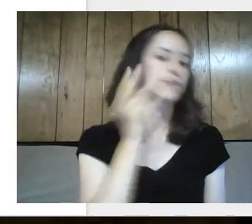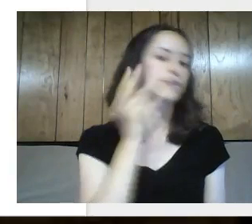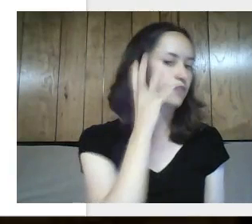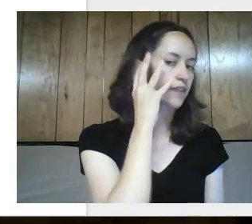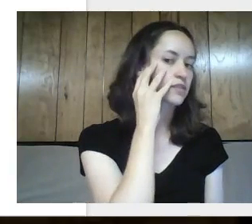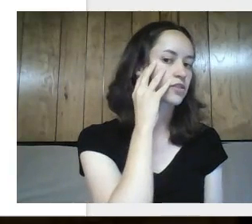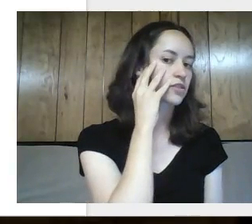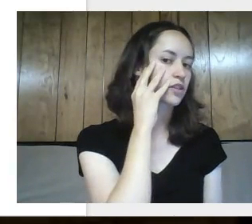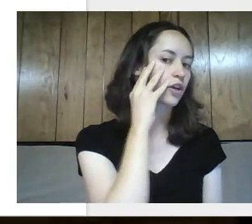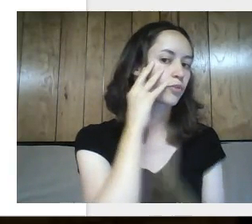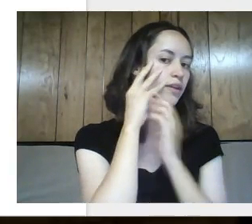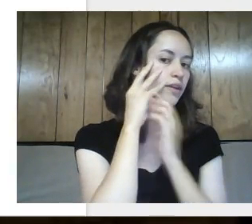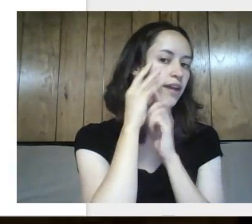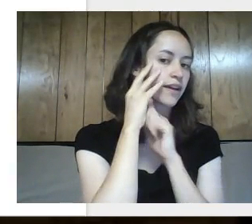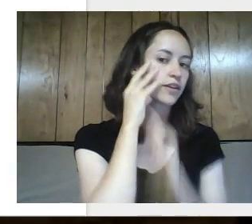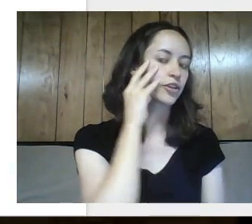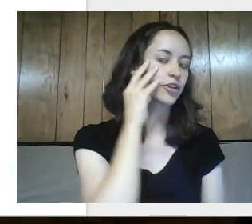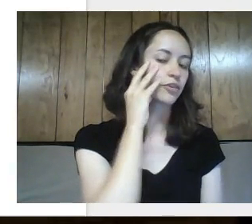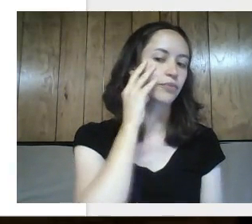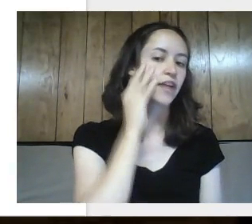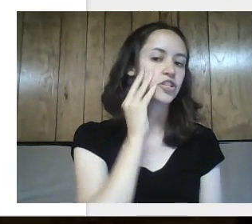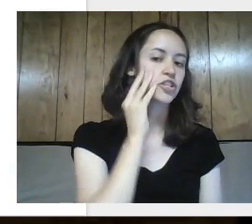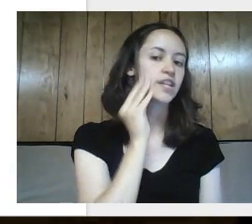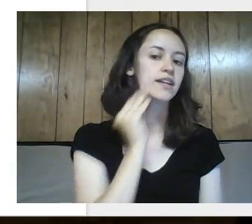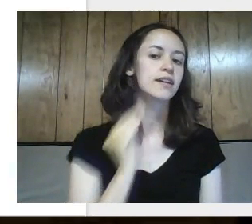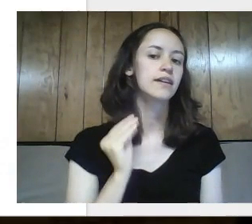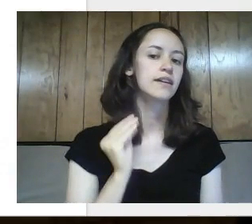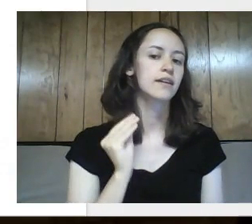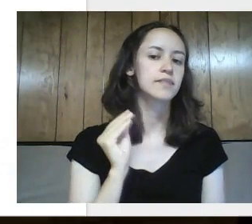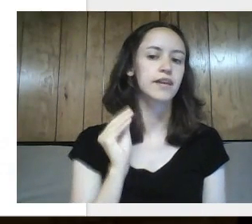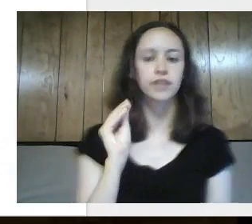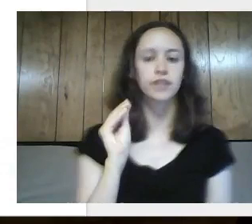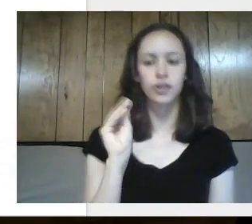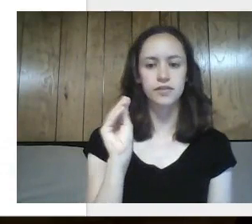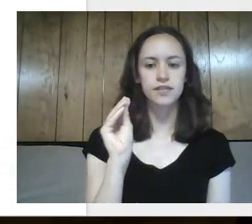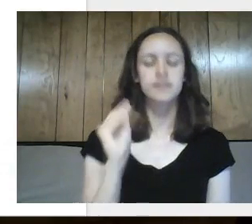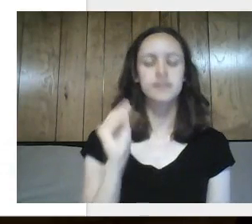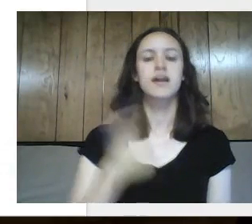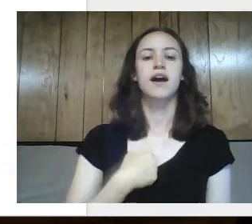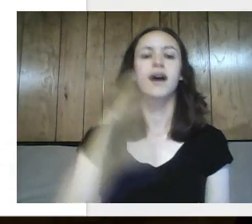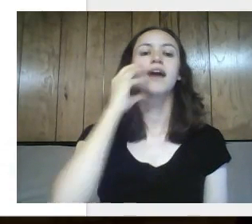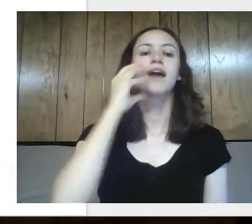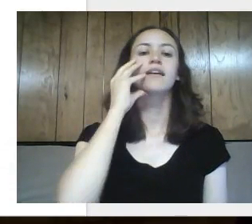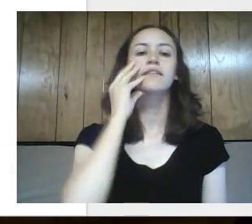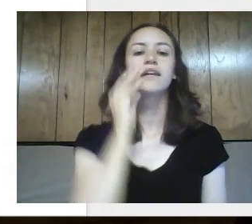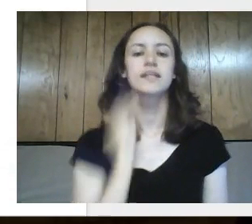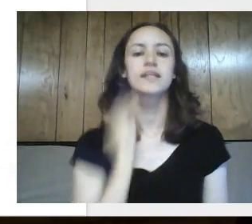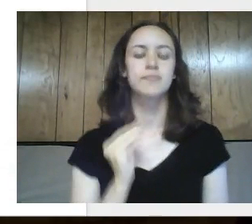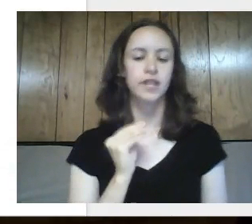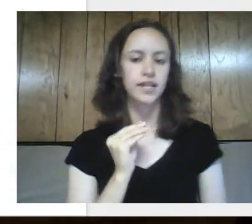experience, so that's just an open hand on your right cheek, comes down and closes.